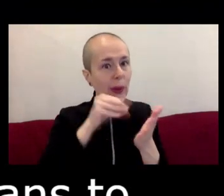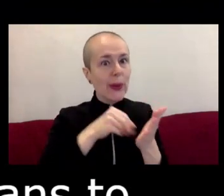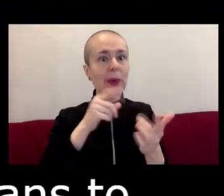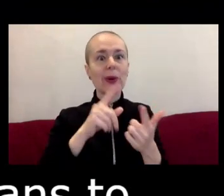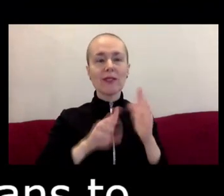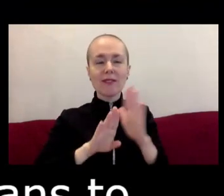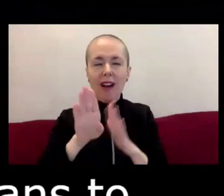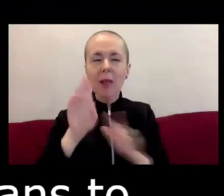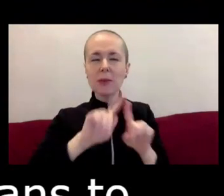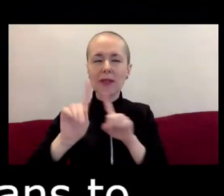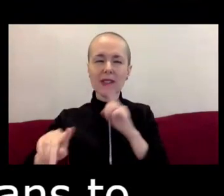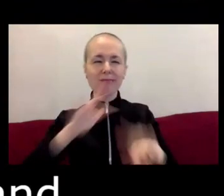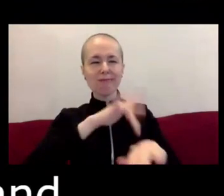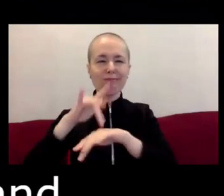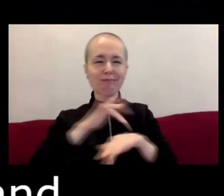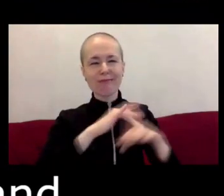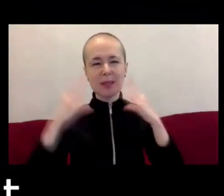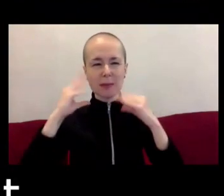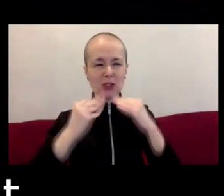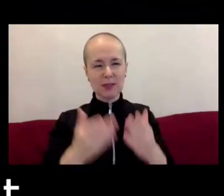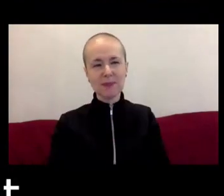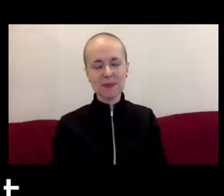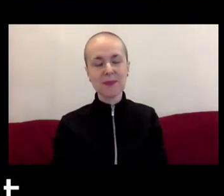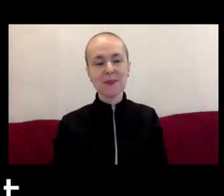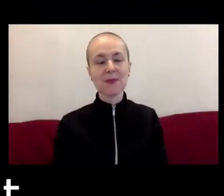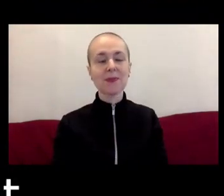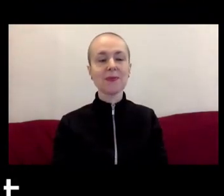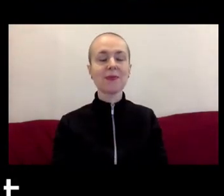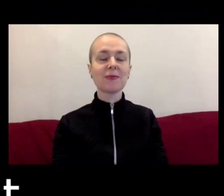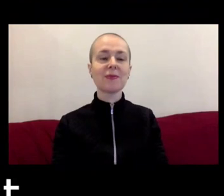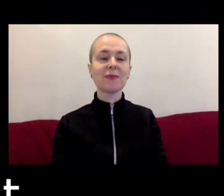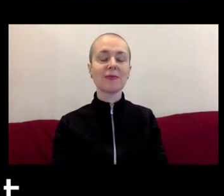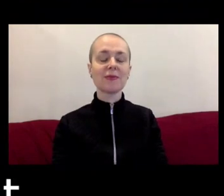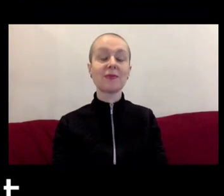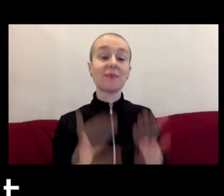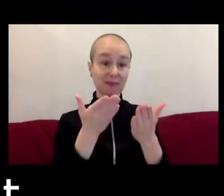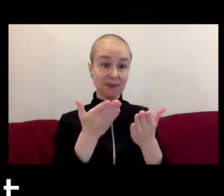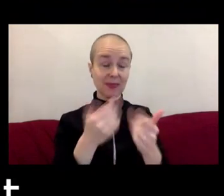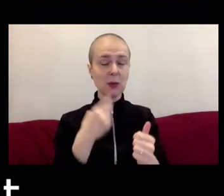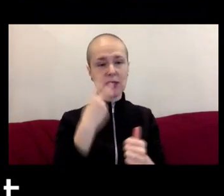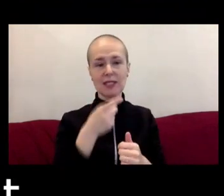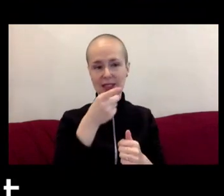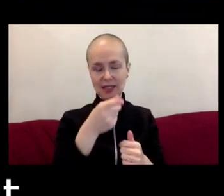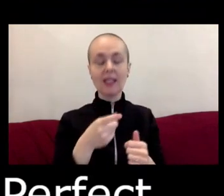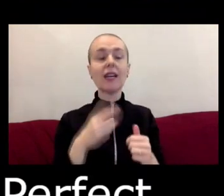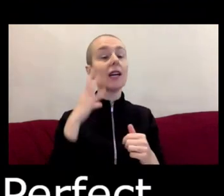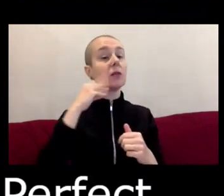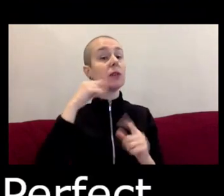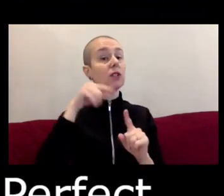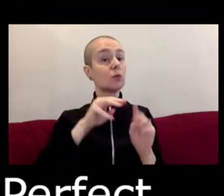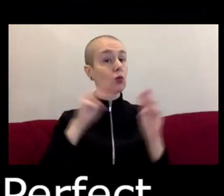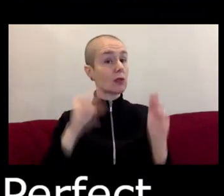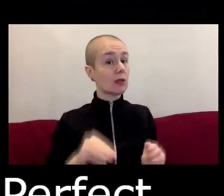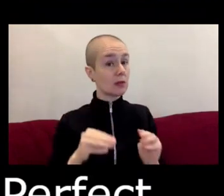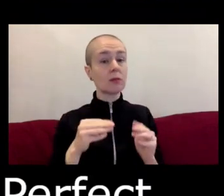through different experience. Next slide. Perfect. So our experience at the